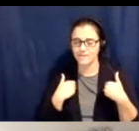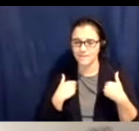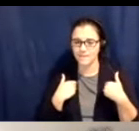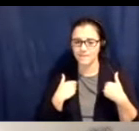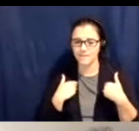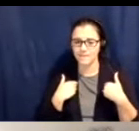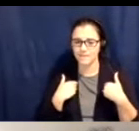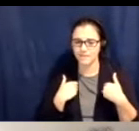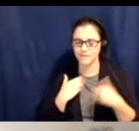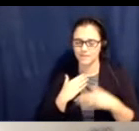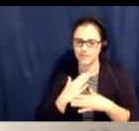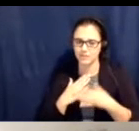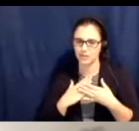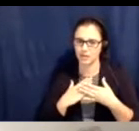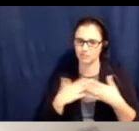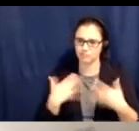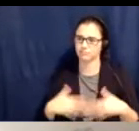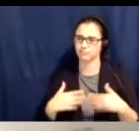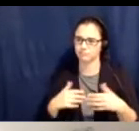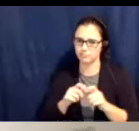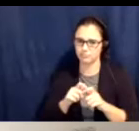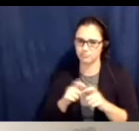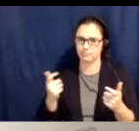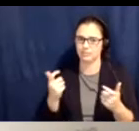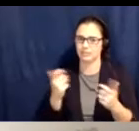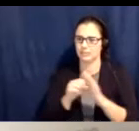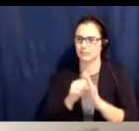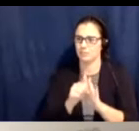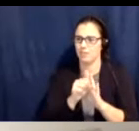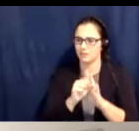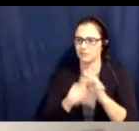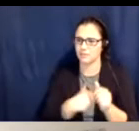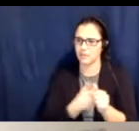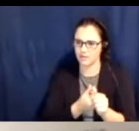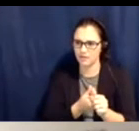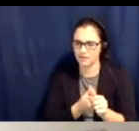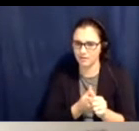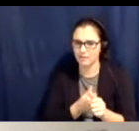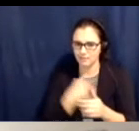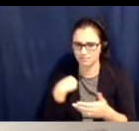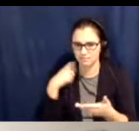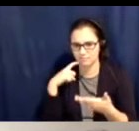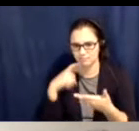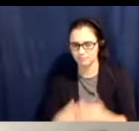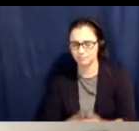some pretty hefty symbolism as well that I'm seeing. Yeah,